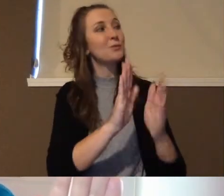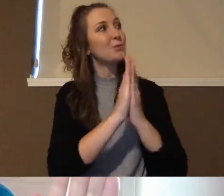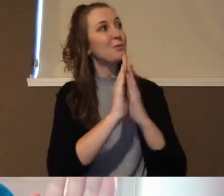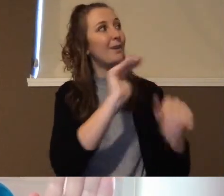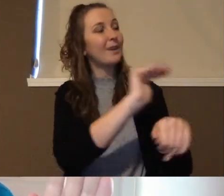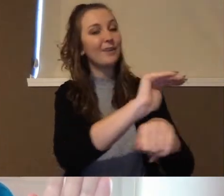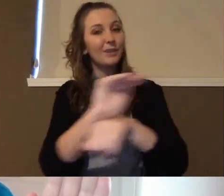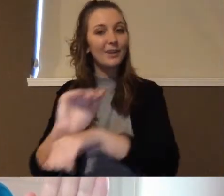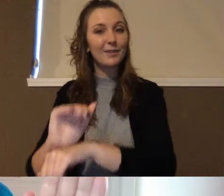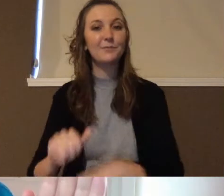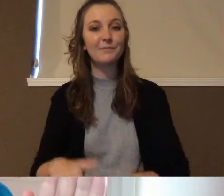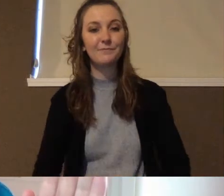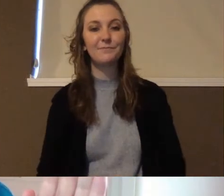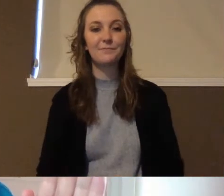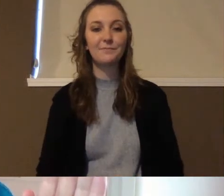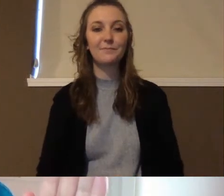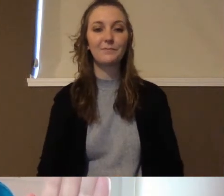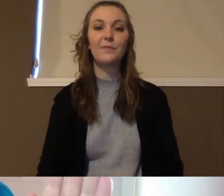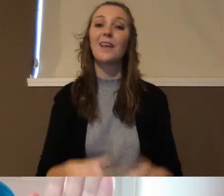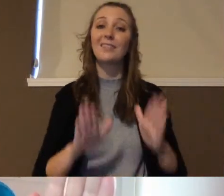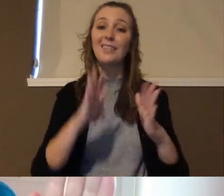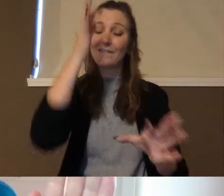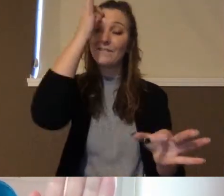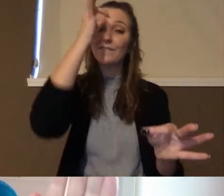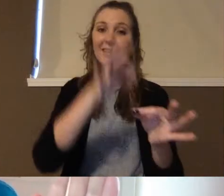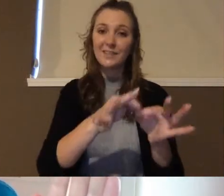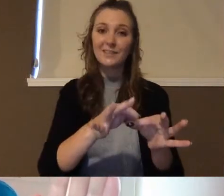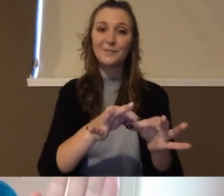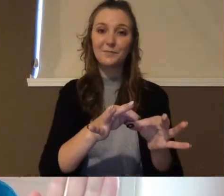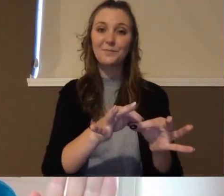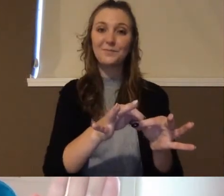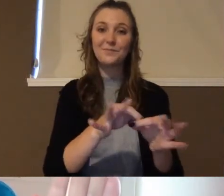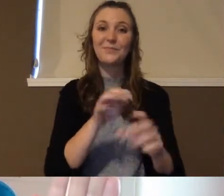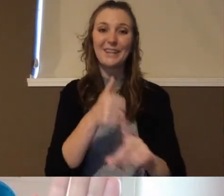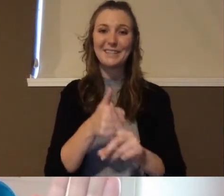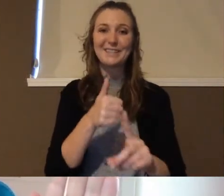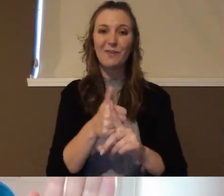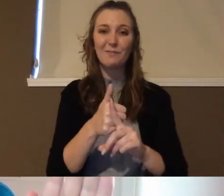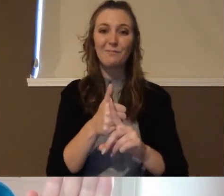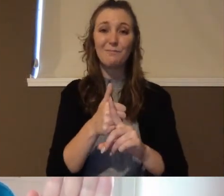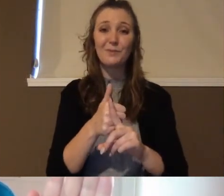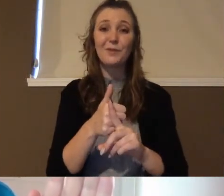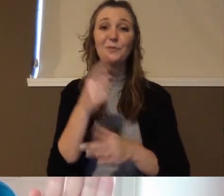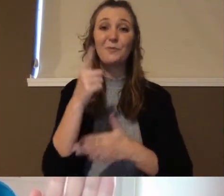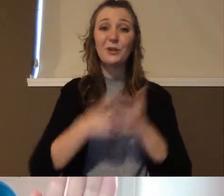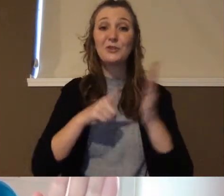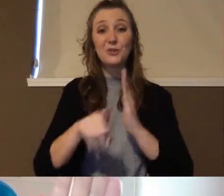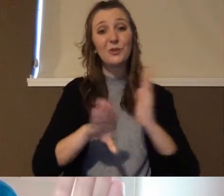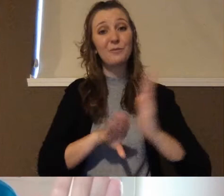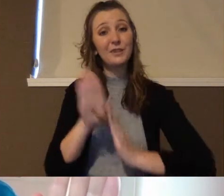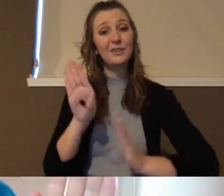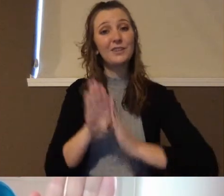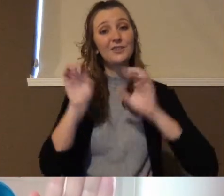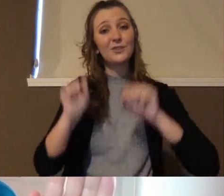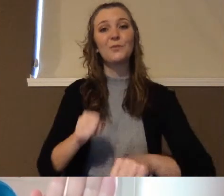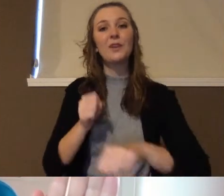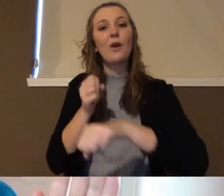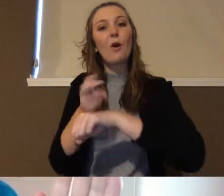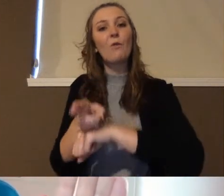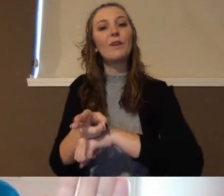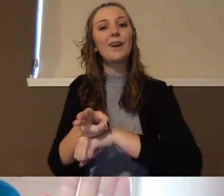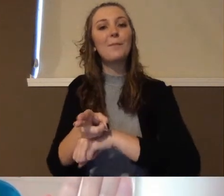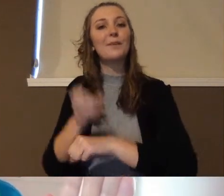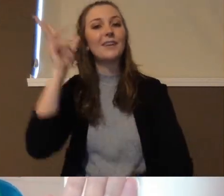prayer. And let faith be the bridge you build to overcome evil